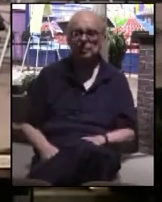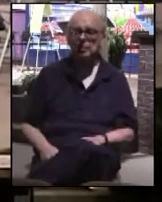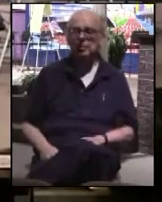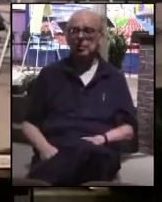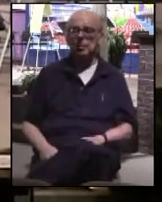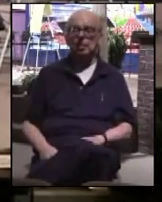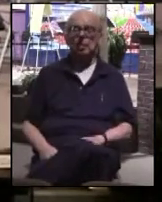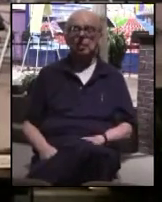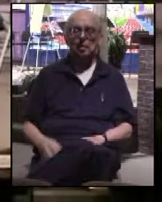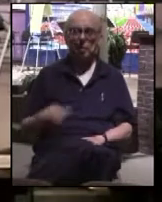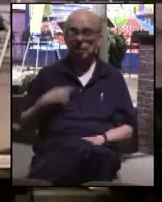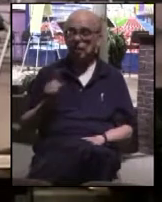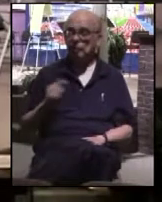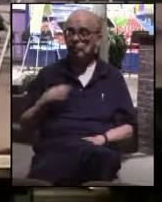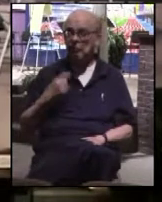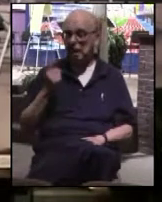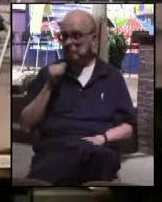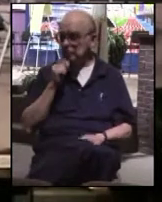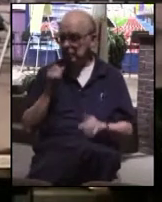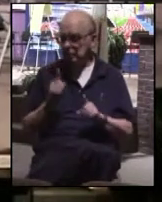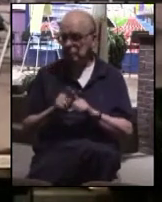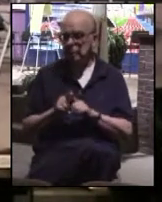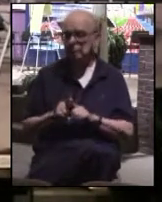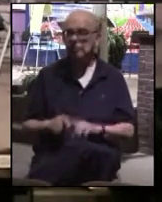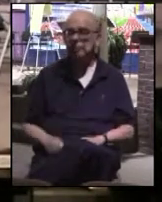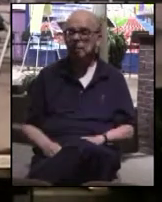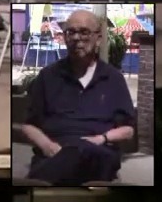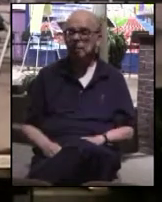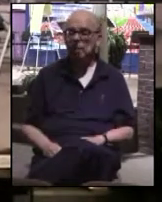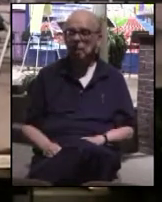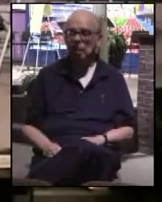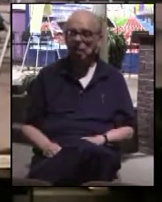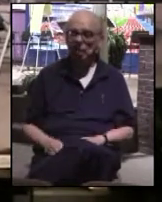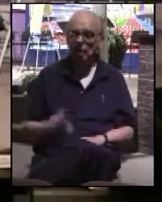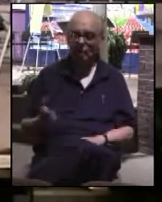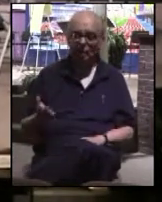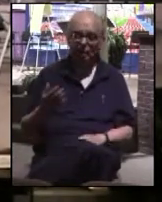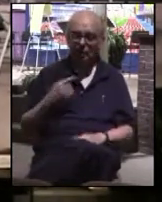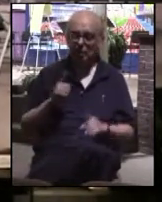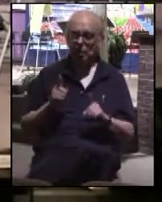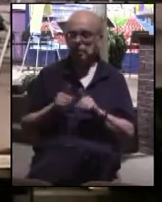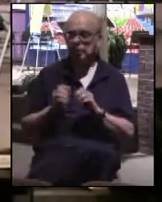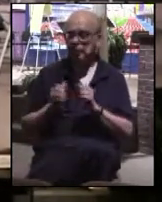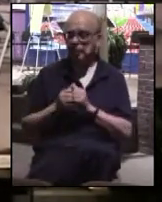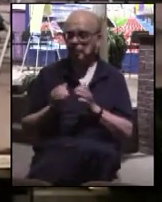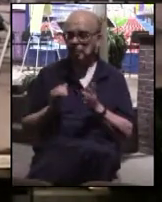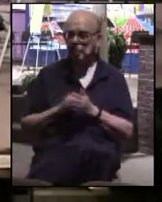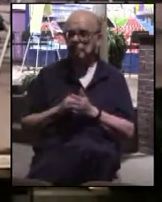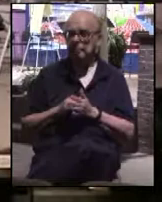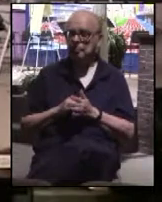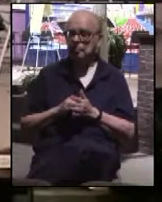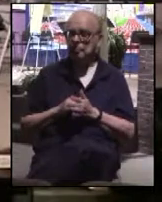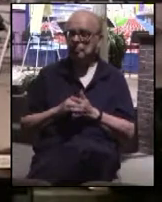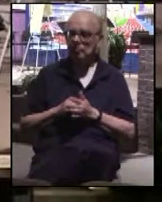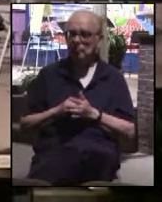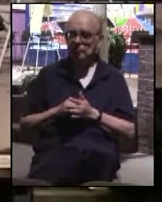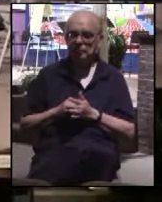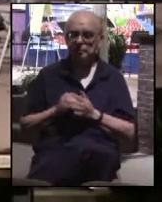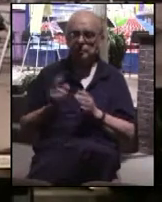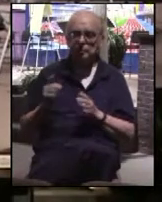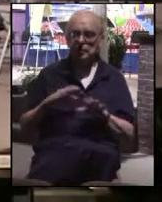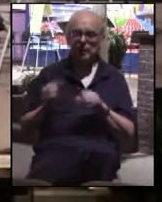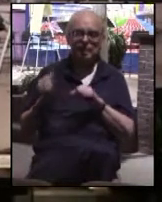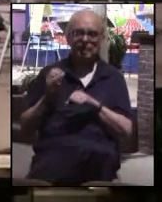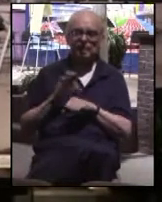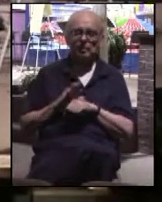that's where i disagree okay this one i do agree with and and it's okay to